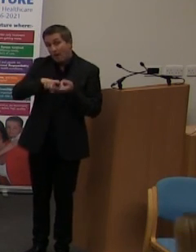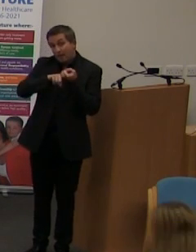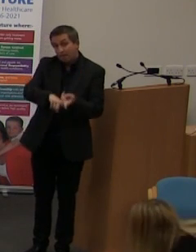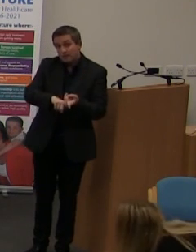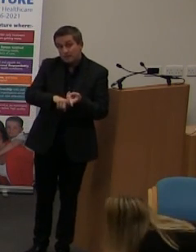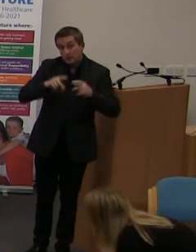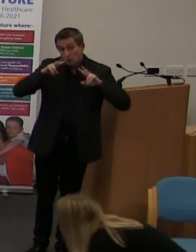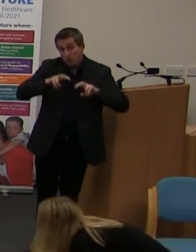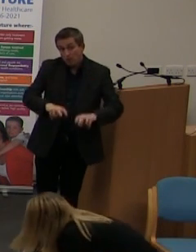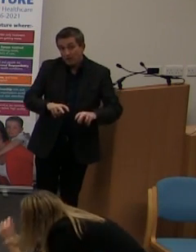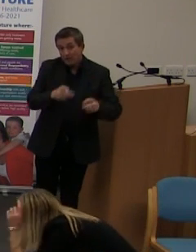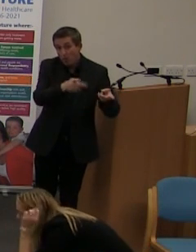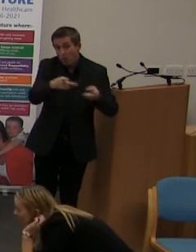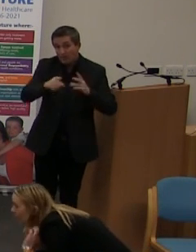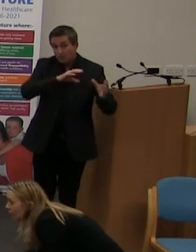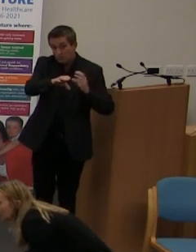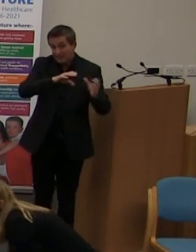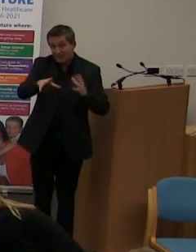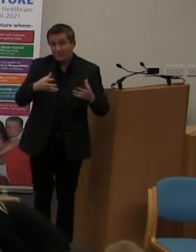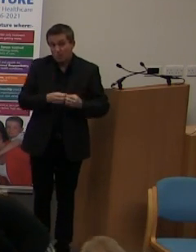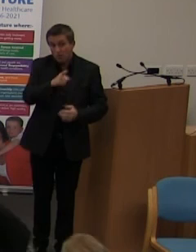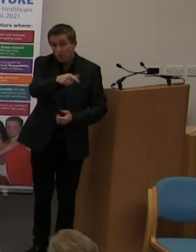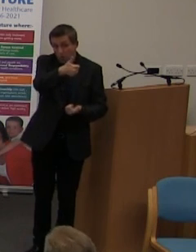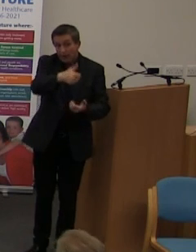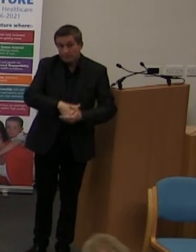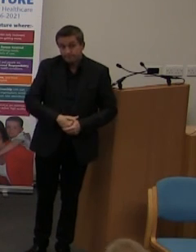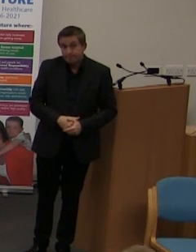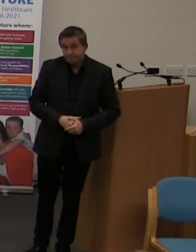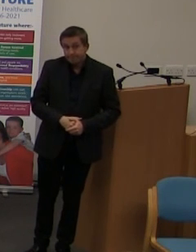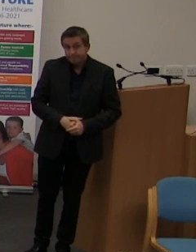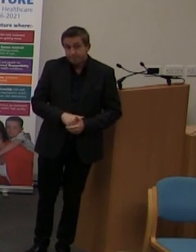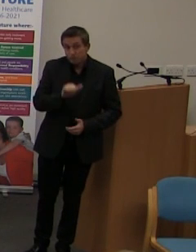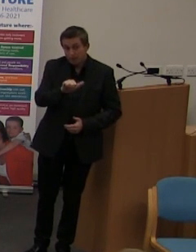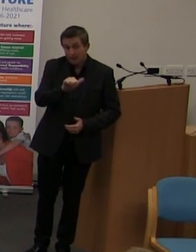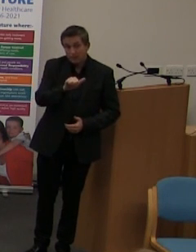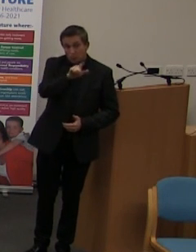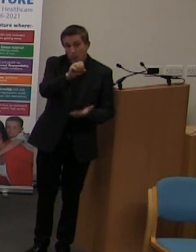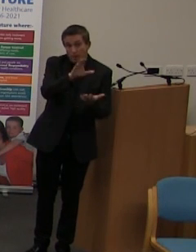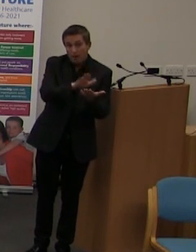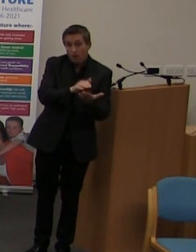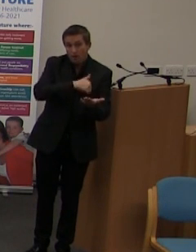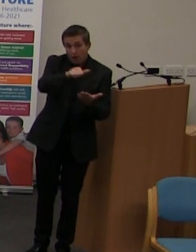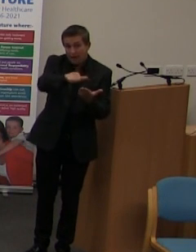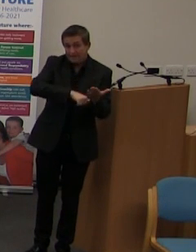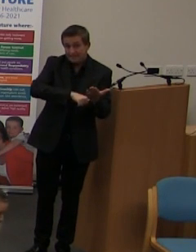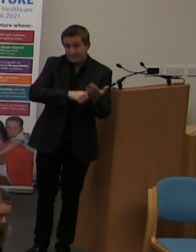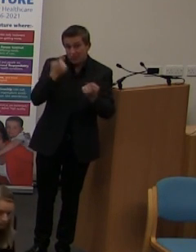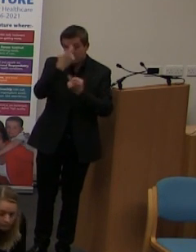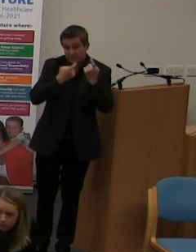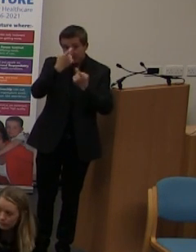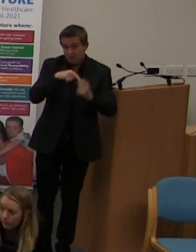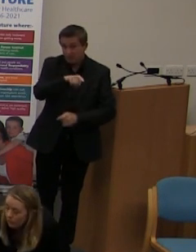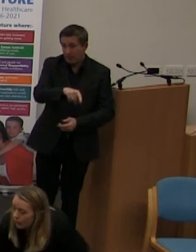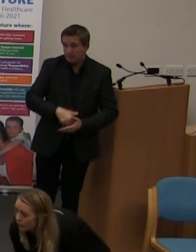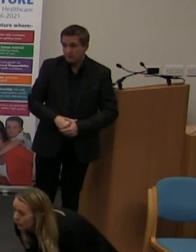range of issues of communication which people have raised with us. So there are a number, and that is one of them. So we will take that away and have a look at that. Sorry, I